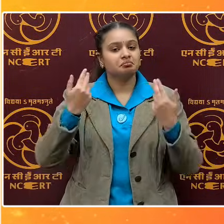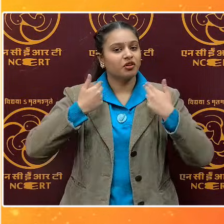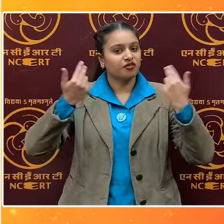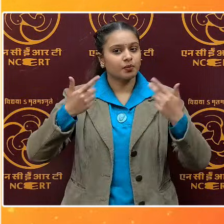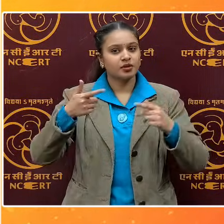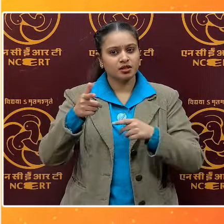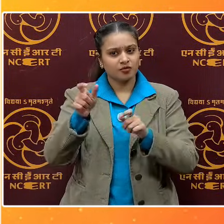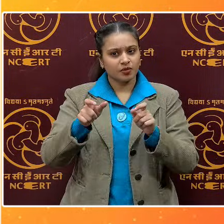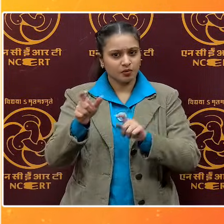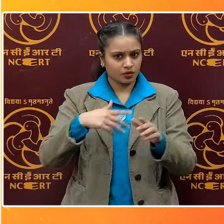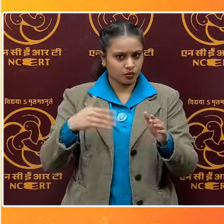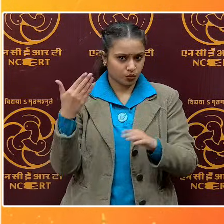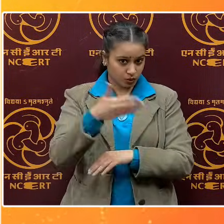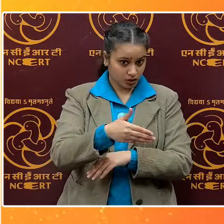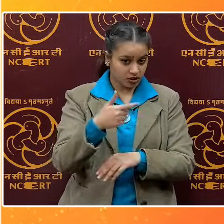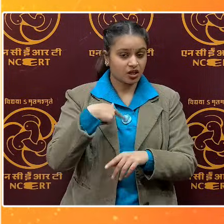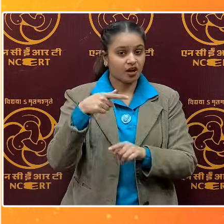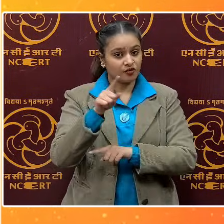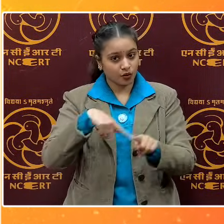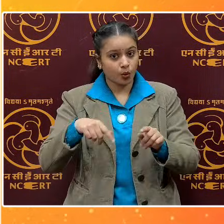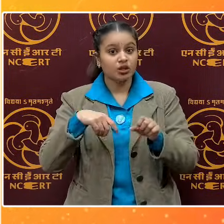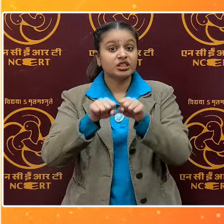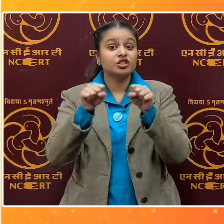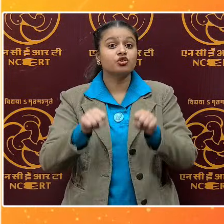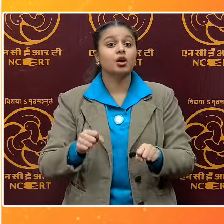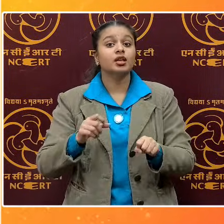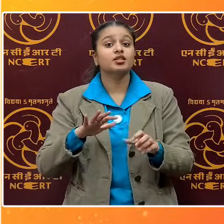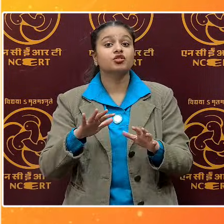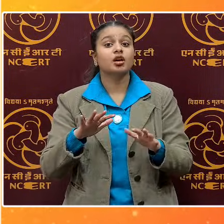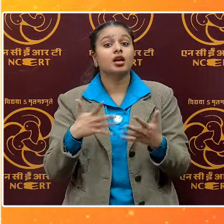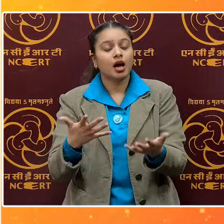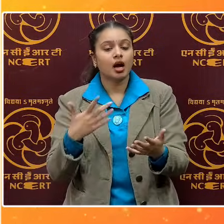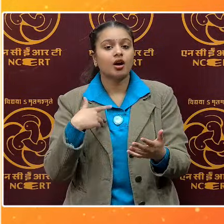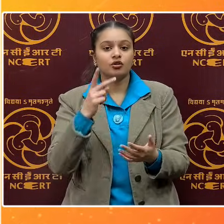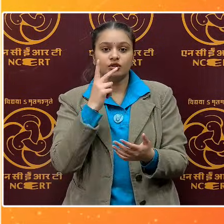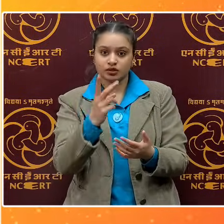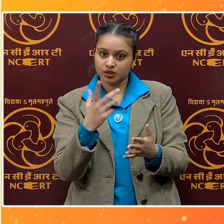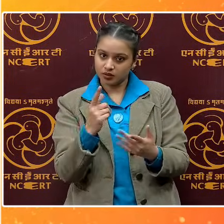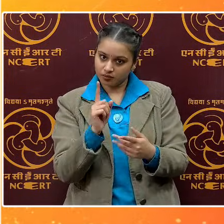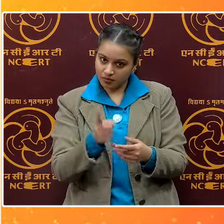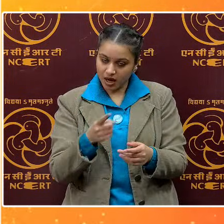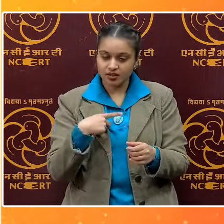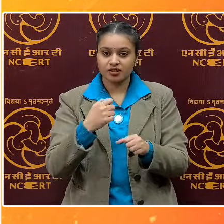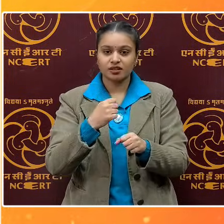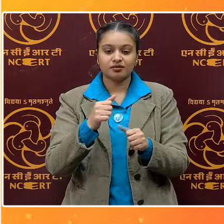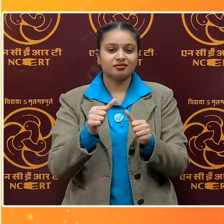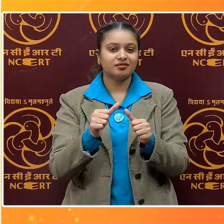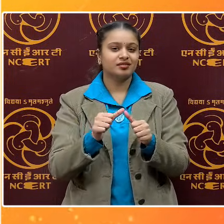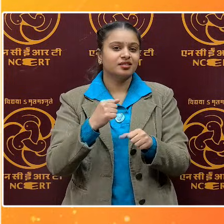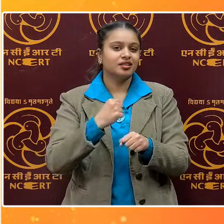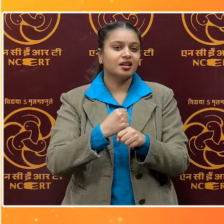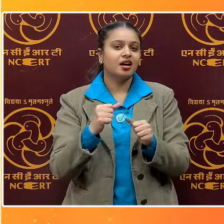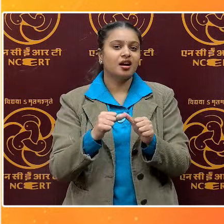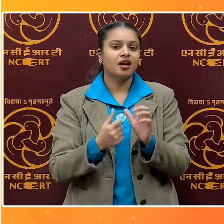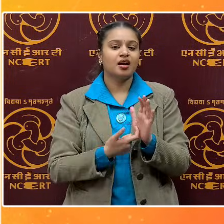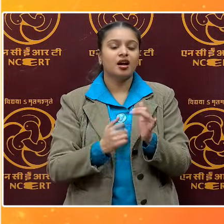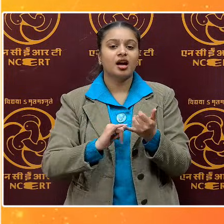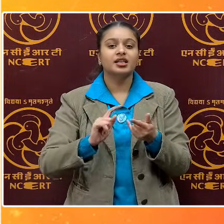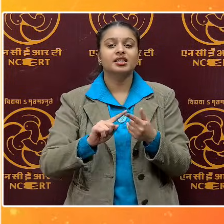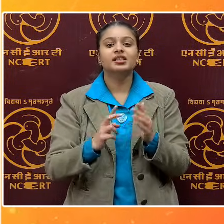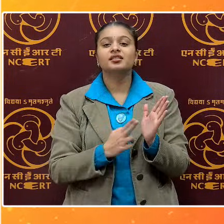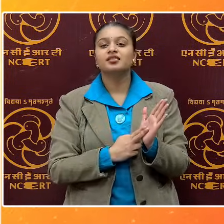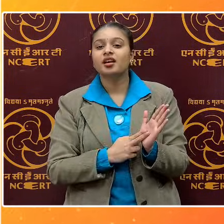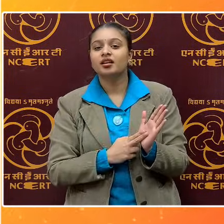that place so that they can understand the structure. Yes, I know you are talking about Agrasen ki Bowli. Yes, that is in Delhi. Yeah. Yes, and